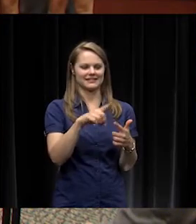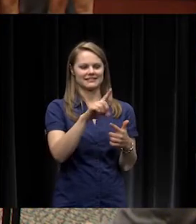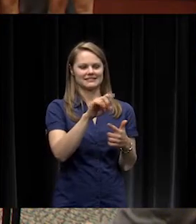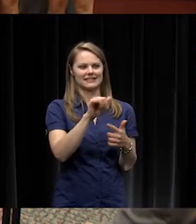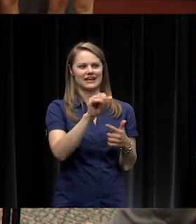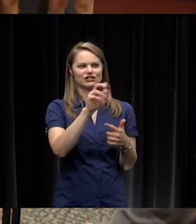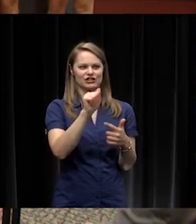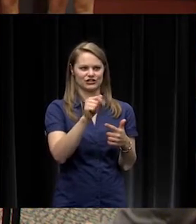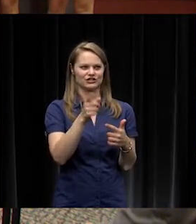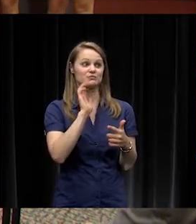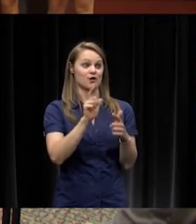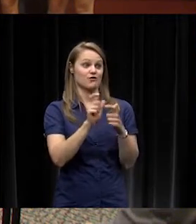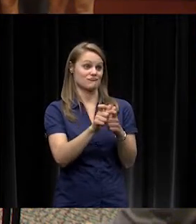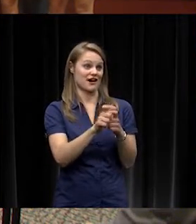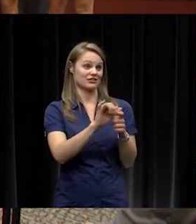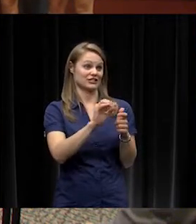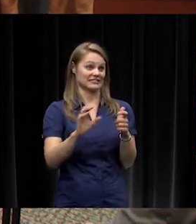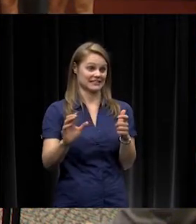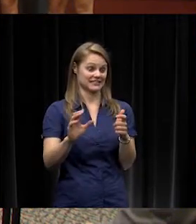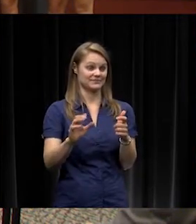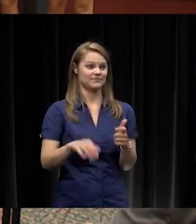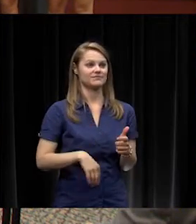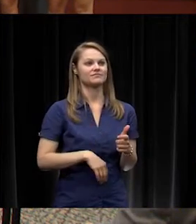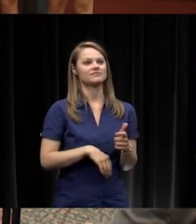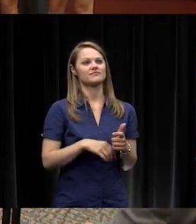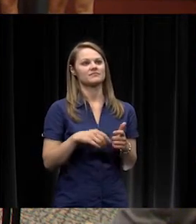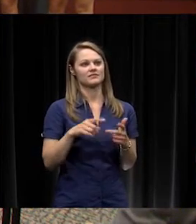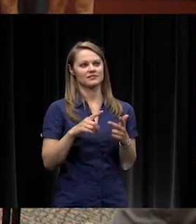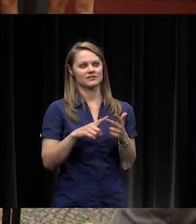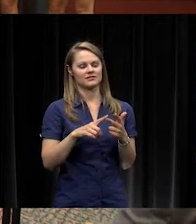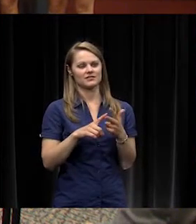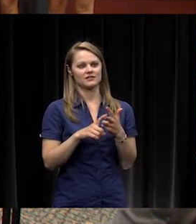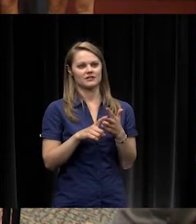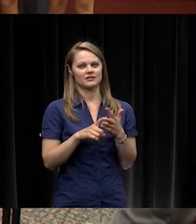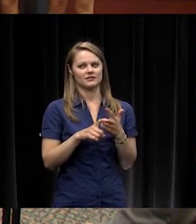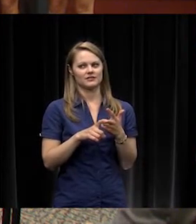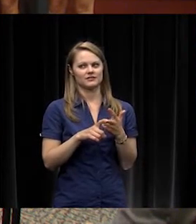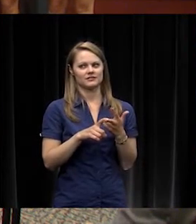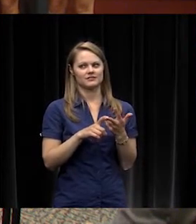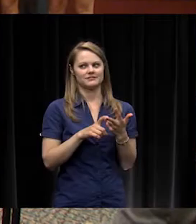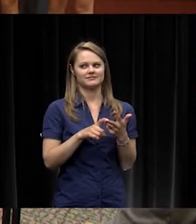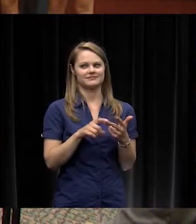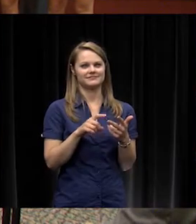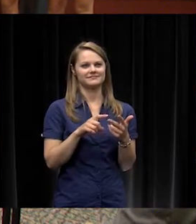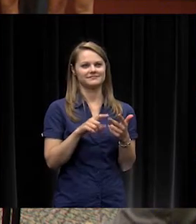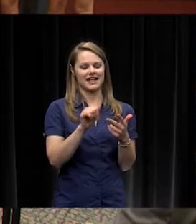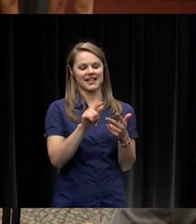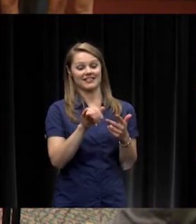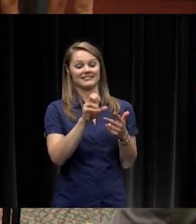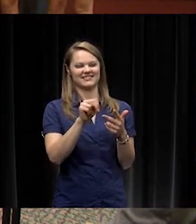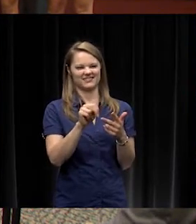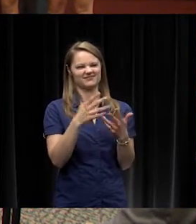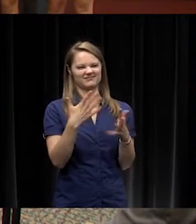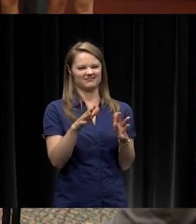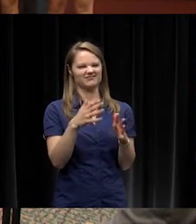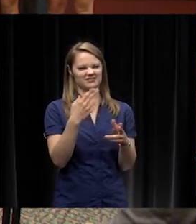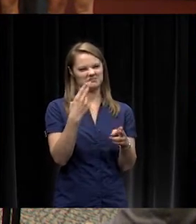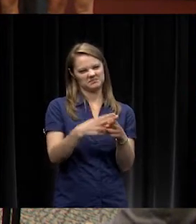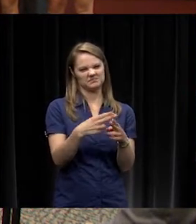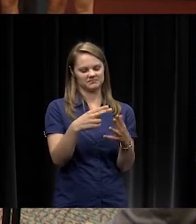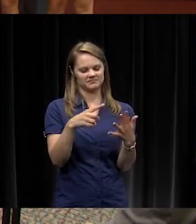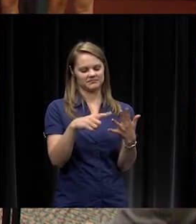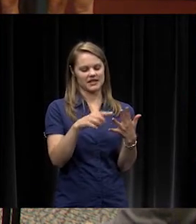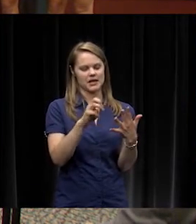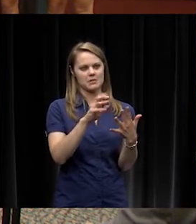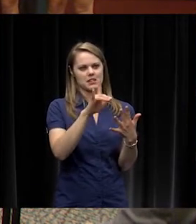County. Daisha Harris, Daisha's 4-event medalist, going to run at Mid-America. Allison Vermillion, you met her on the state champ 4x8. Emily